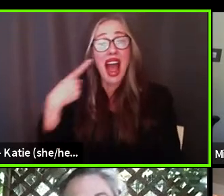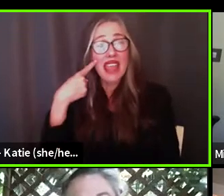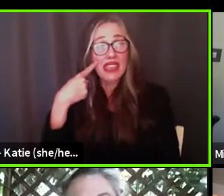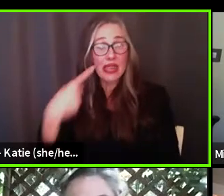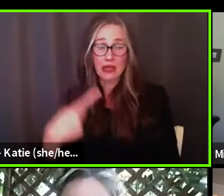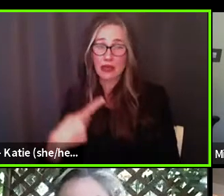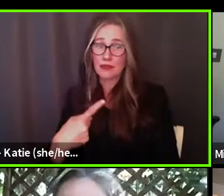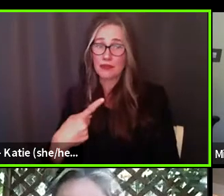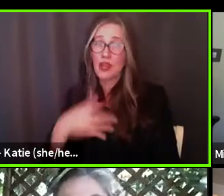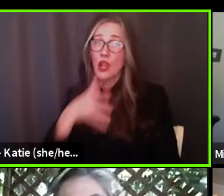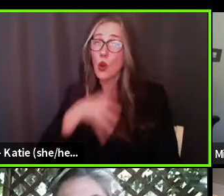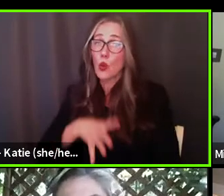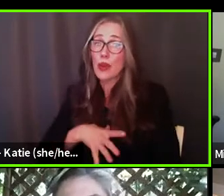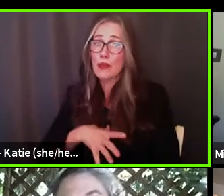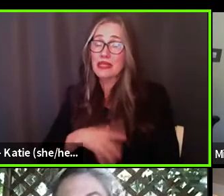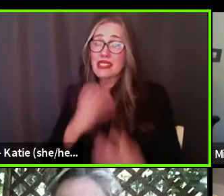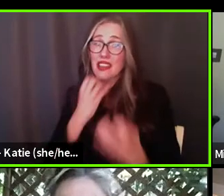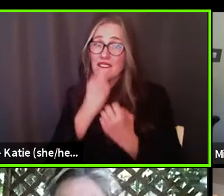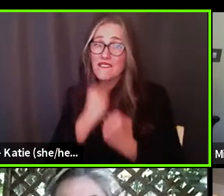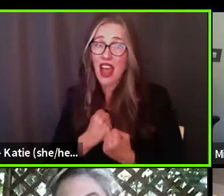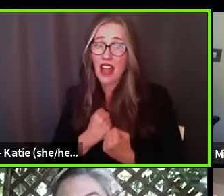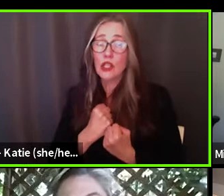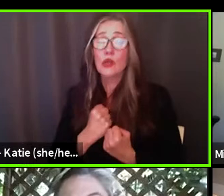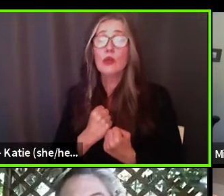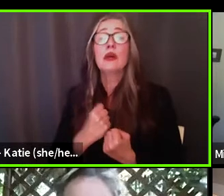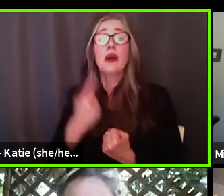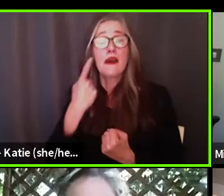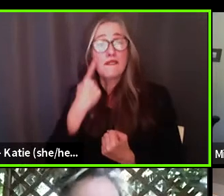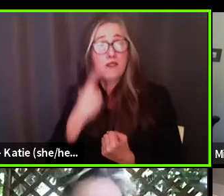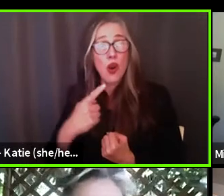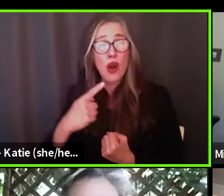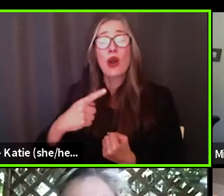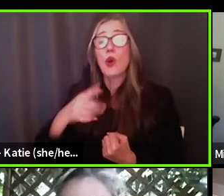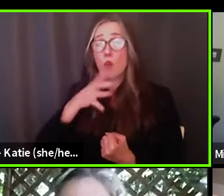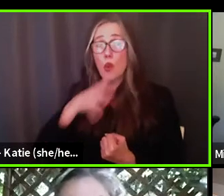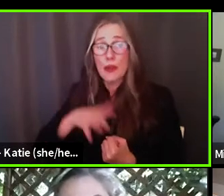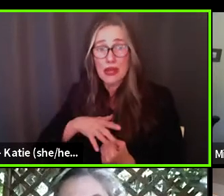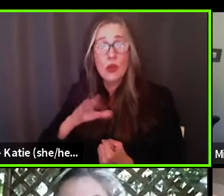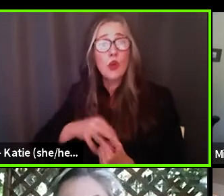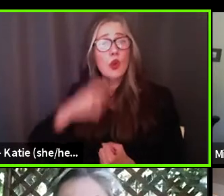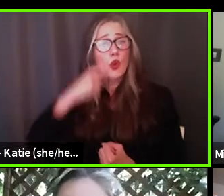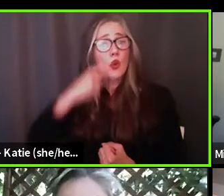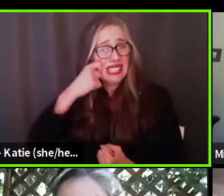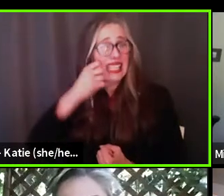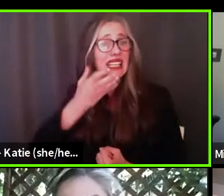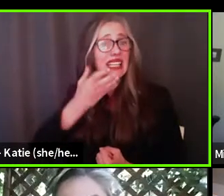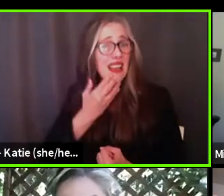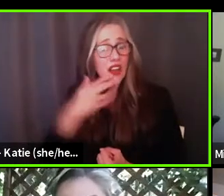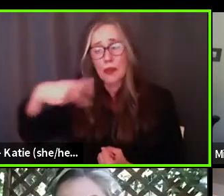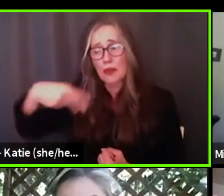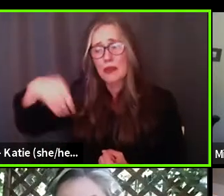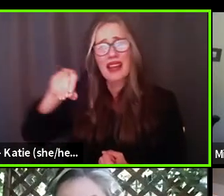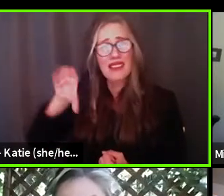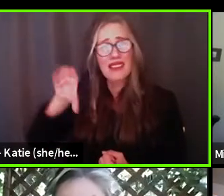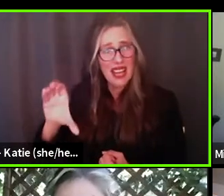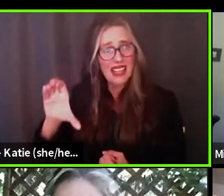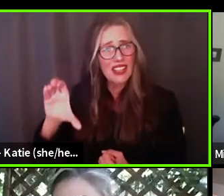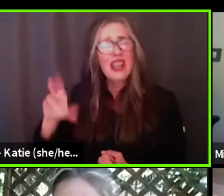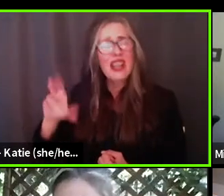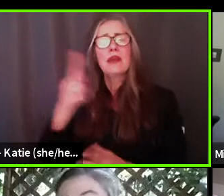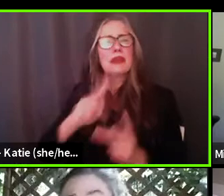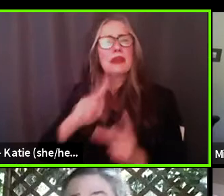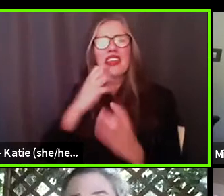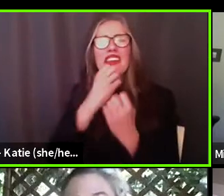color's reproductive capacity is so low and obviously that's not only who was targeted for eugenics um i feel like